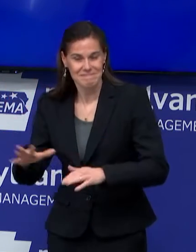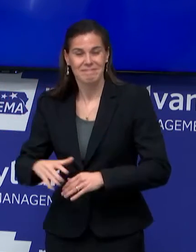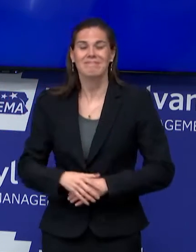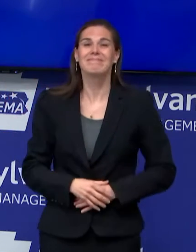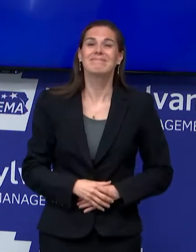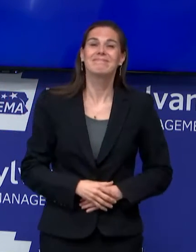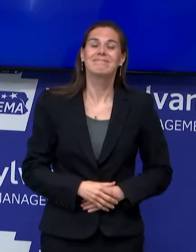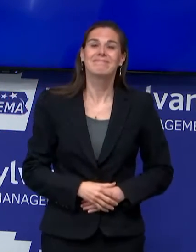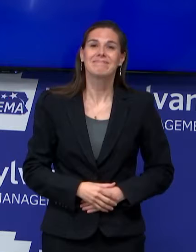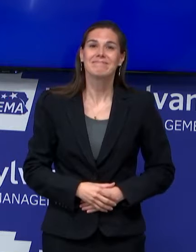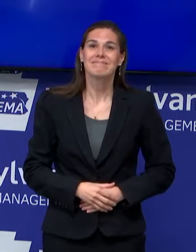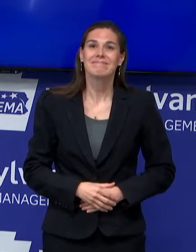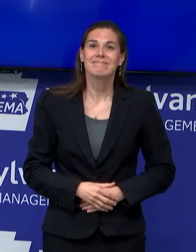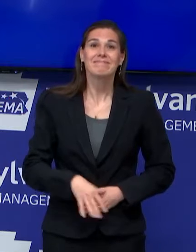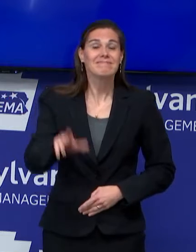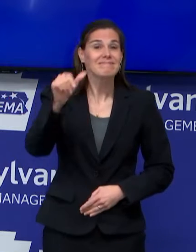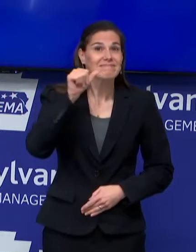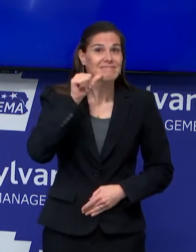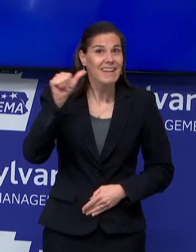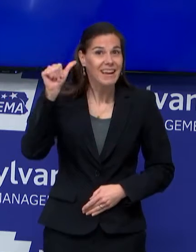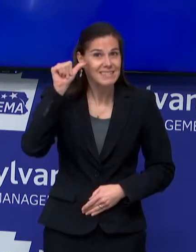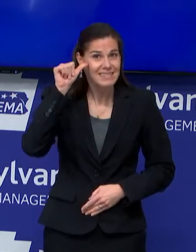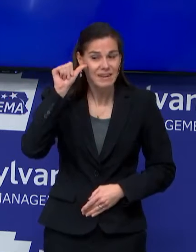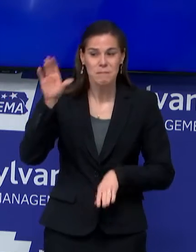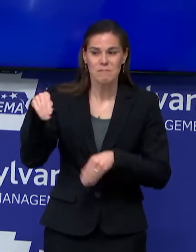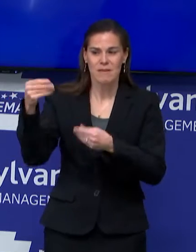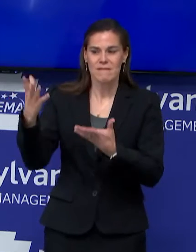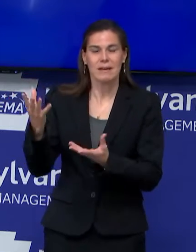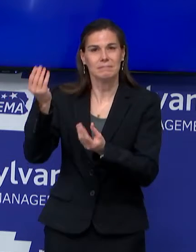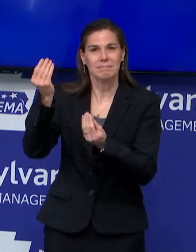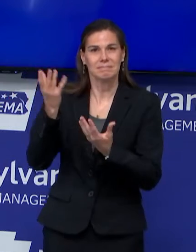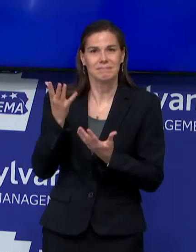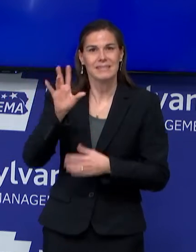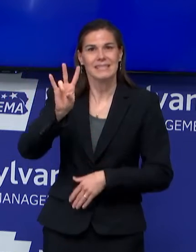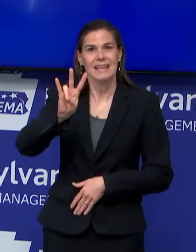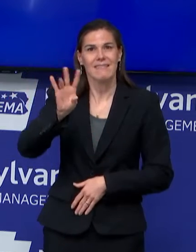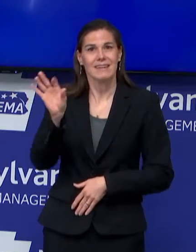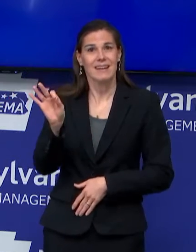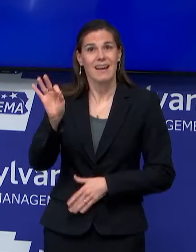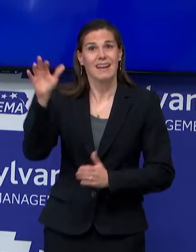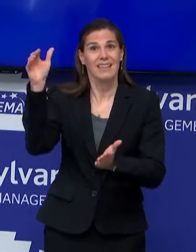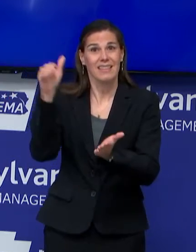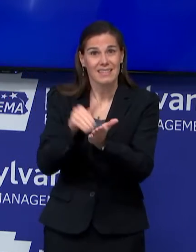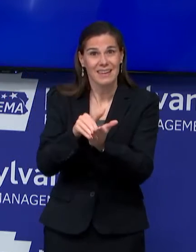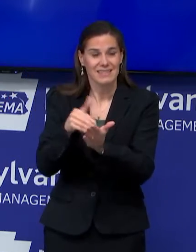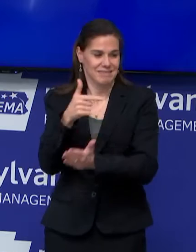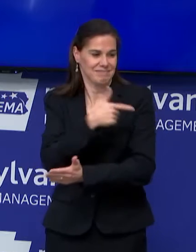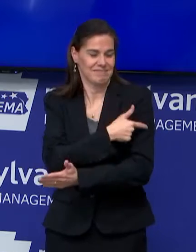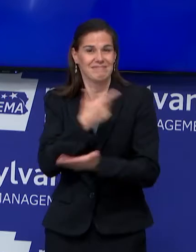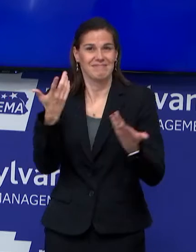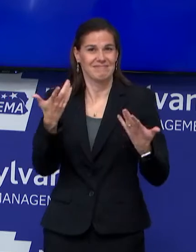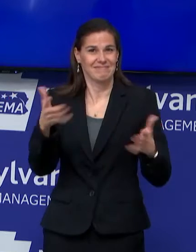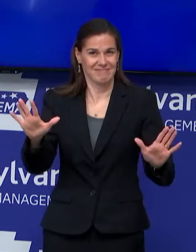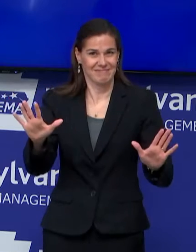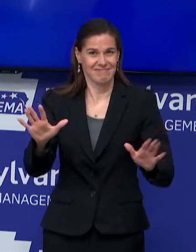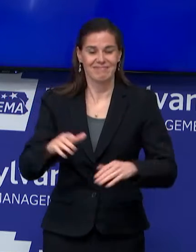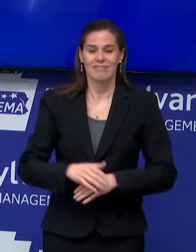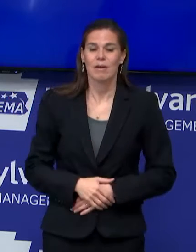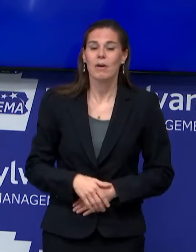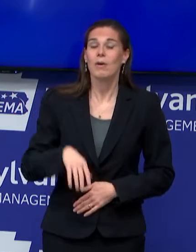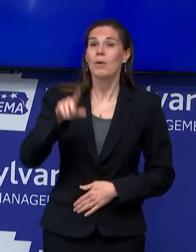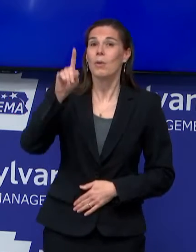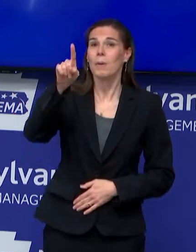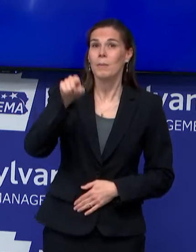Yesterday alone, providers reported 79,000 vaccinations administered. So far, more than 1.5